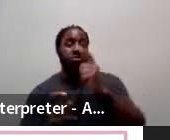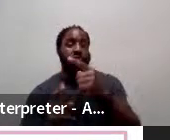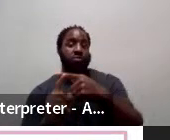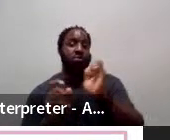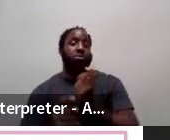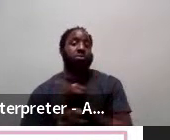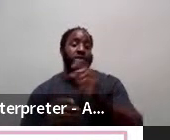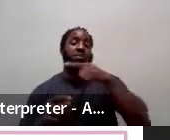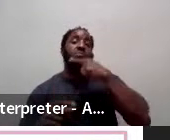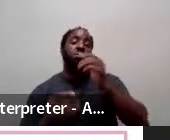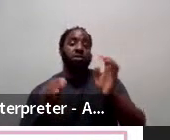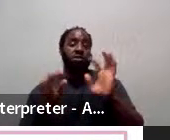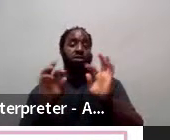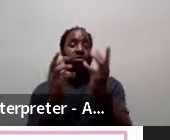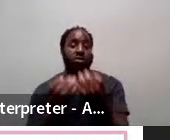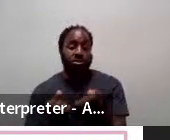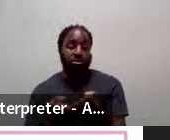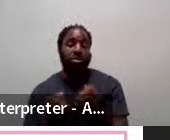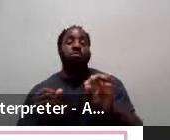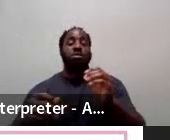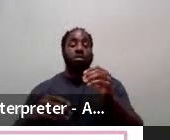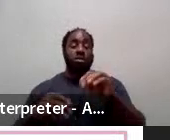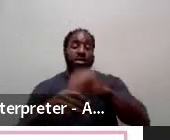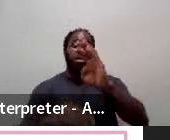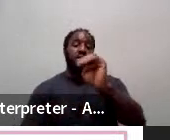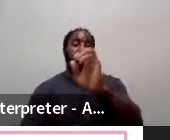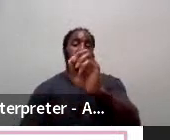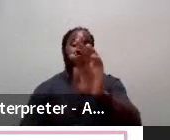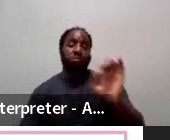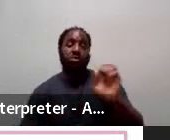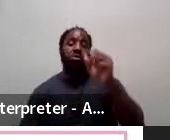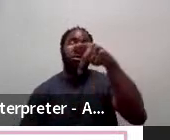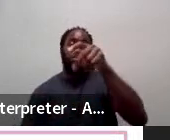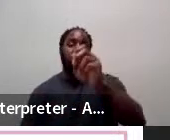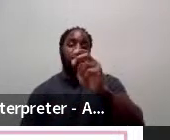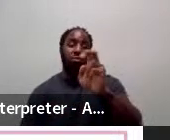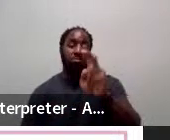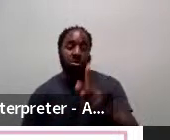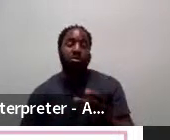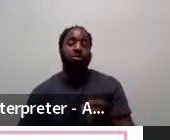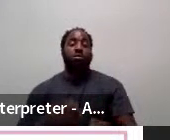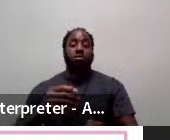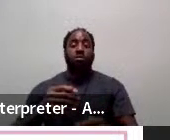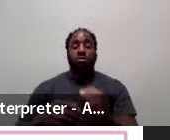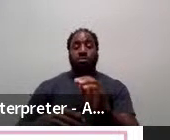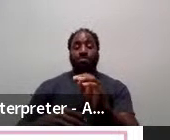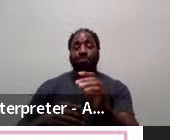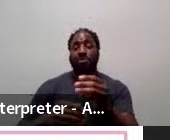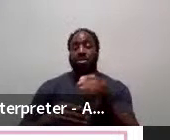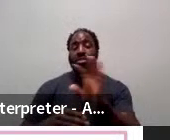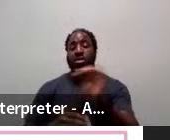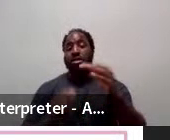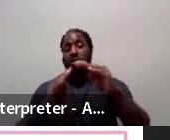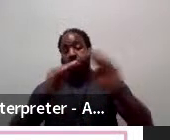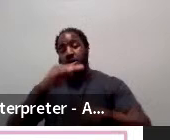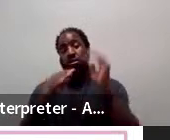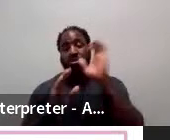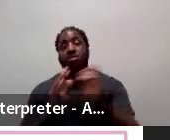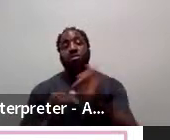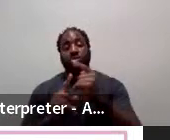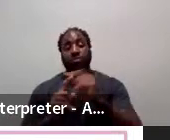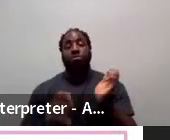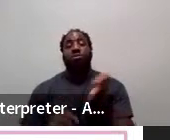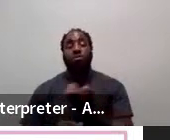workshops, I believe at Morris Park, which we held over at Montefiore Einstein in the Block building just off of Morris Park Ave there. And the bottom picture is from one of